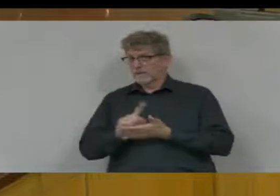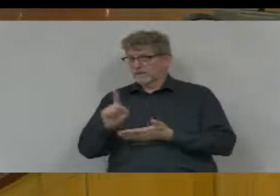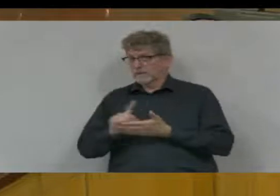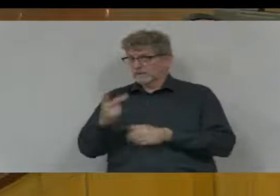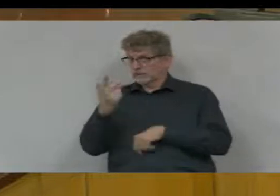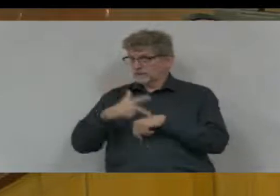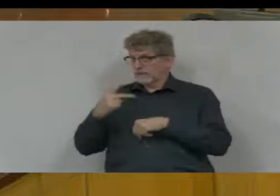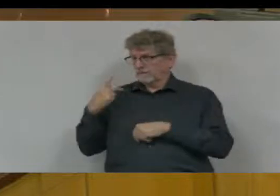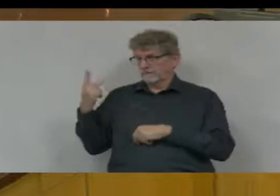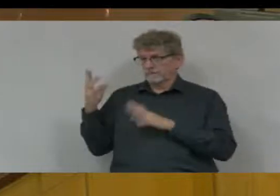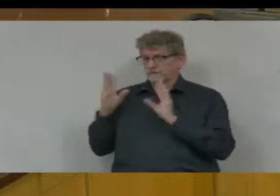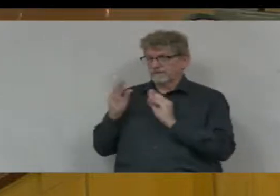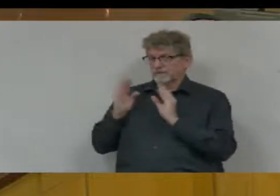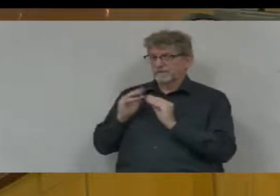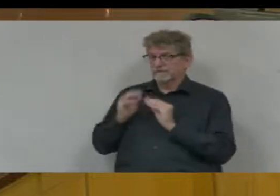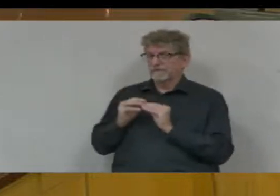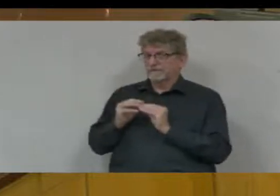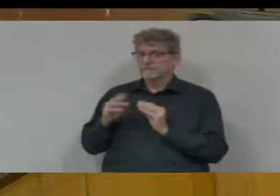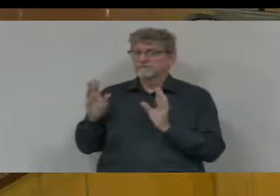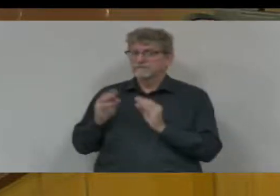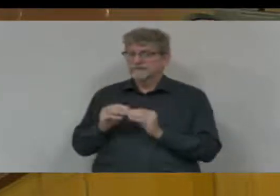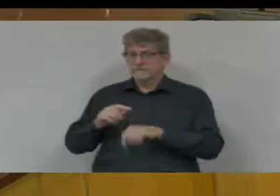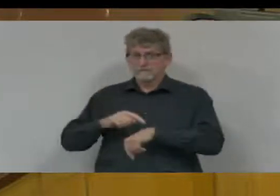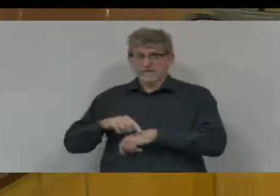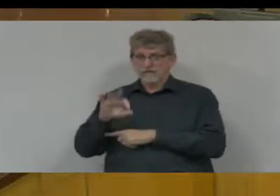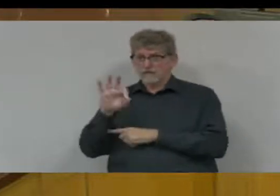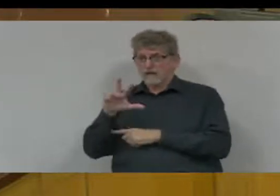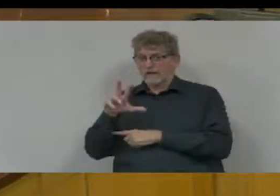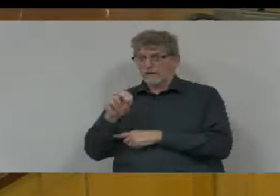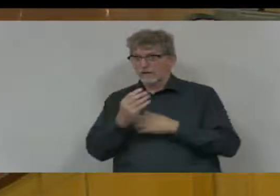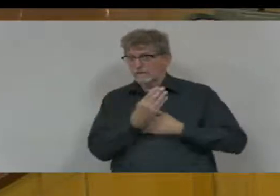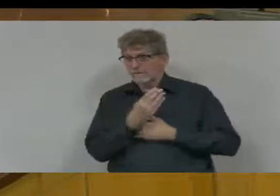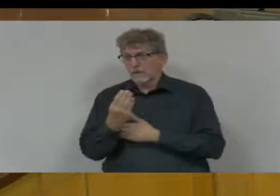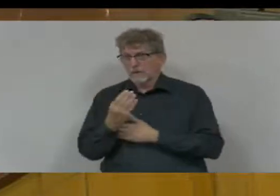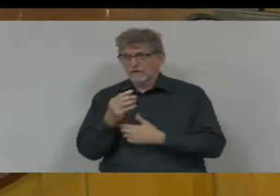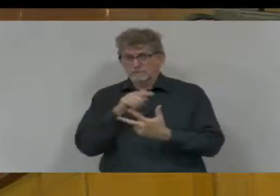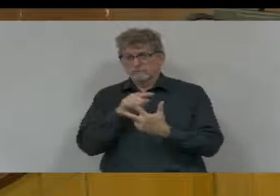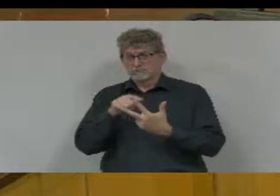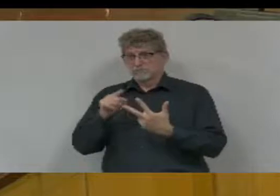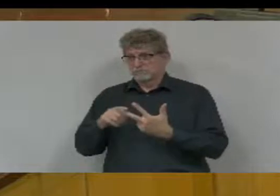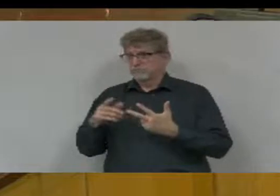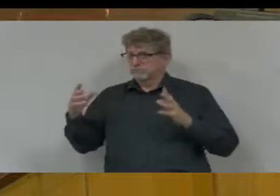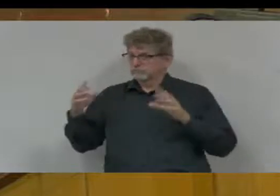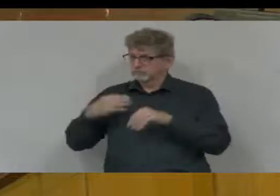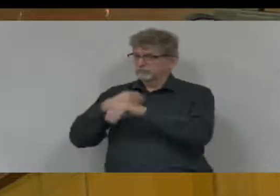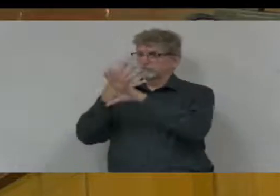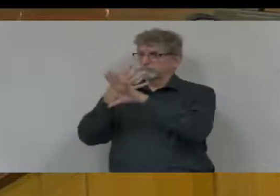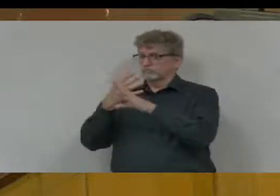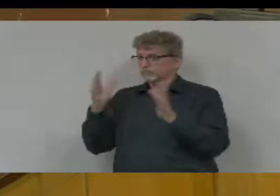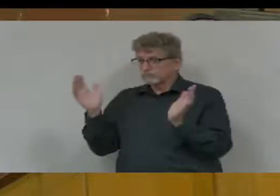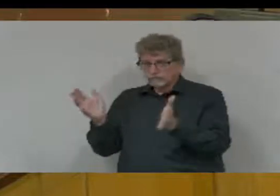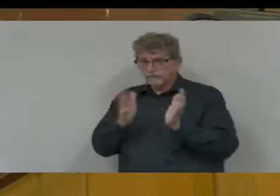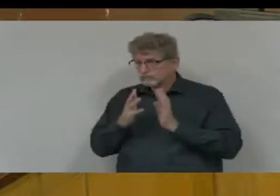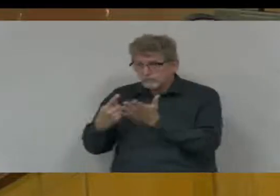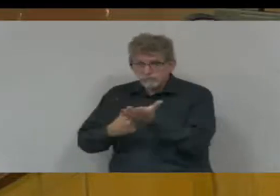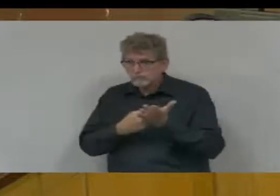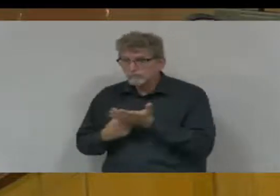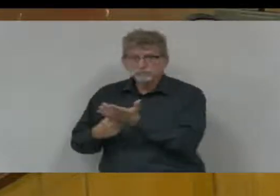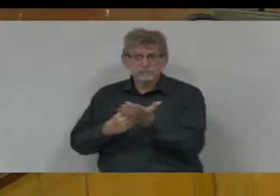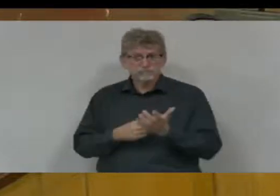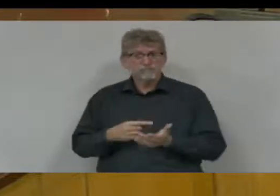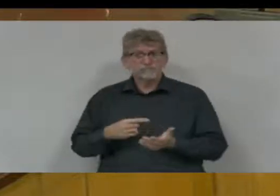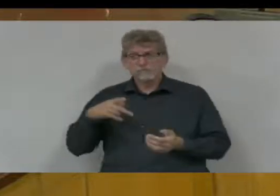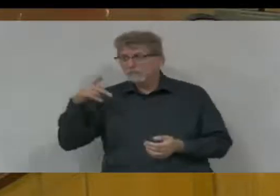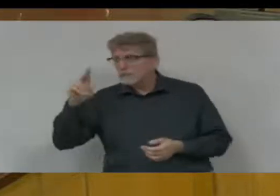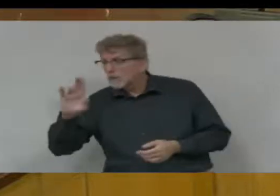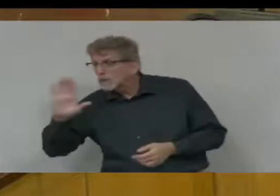morning on a Teams call with representatives from Purdue, the County Health Department, and both